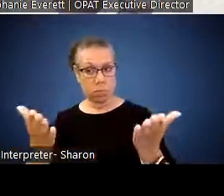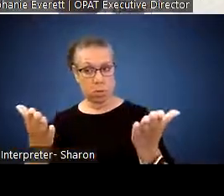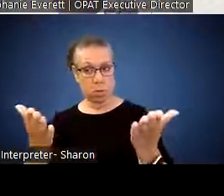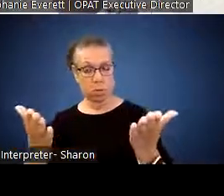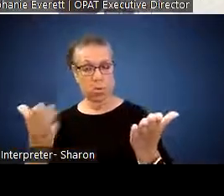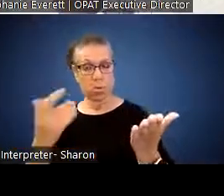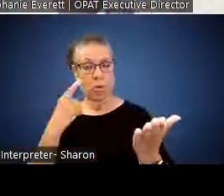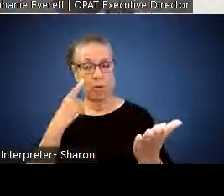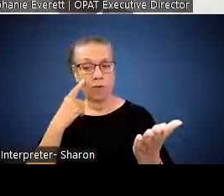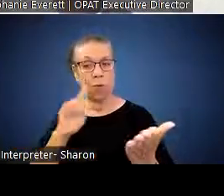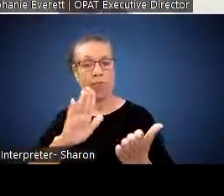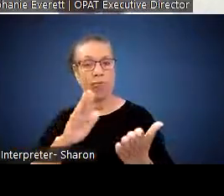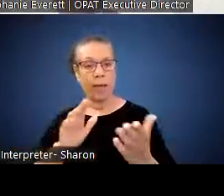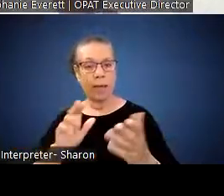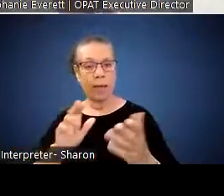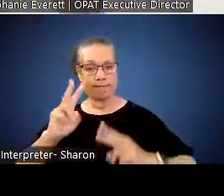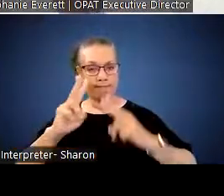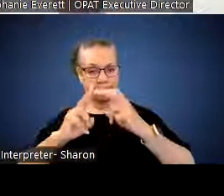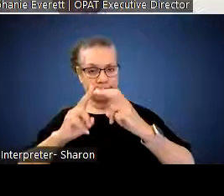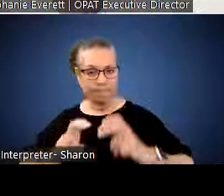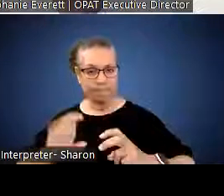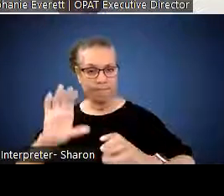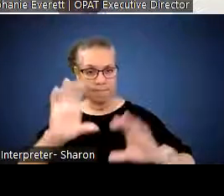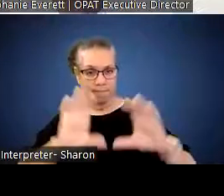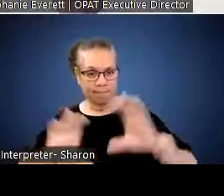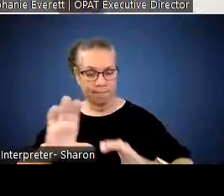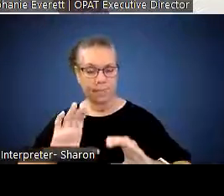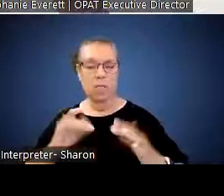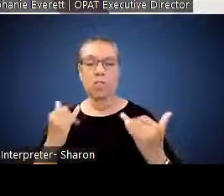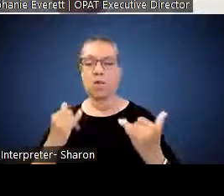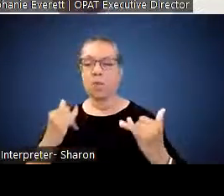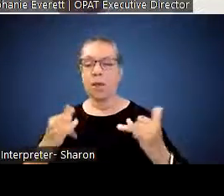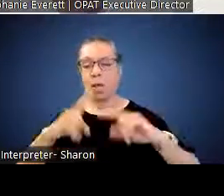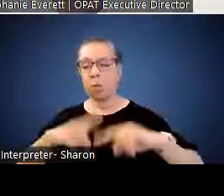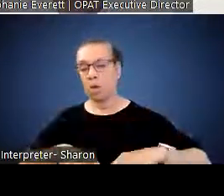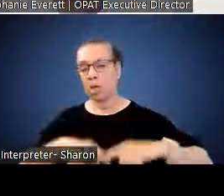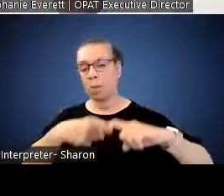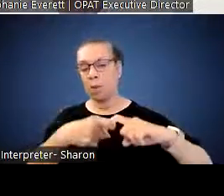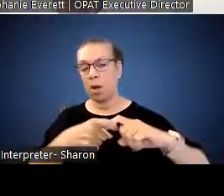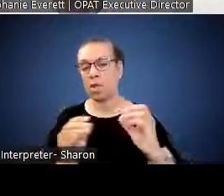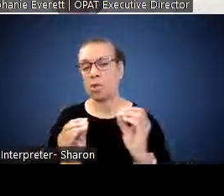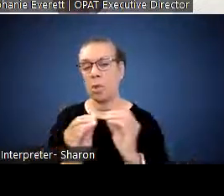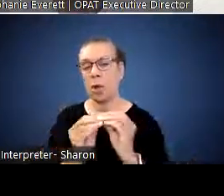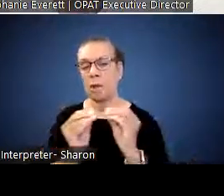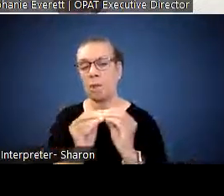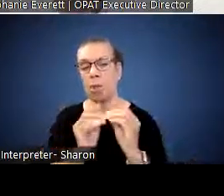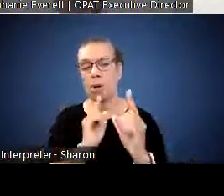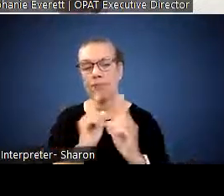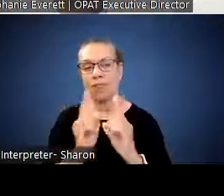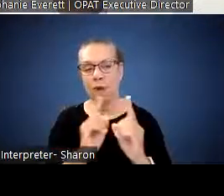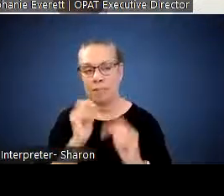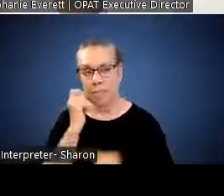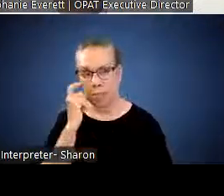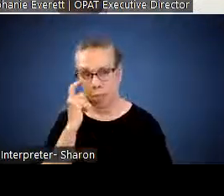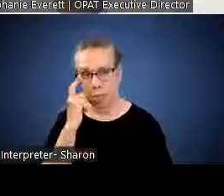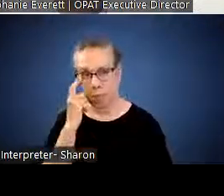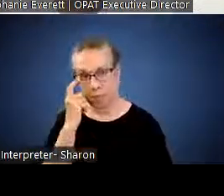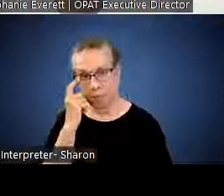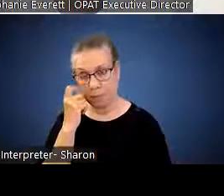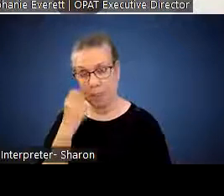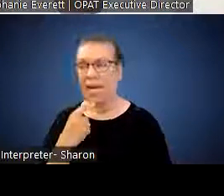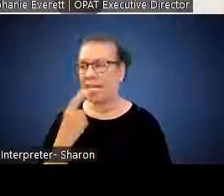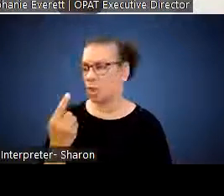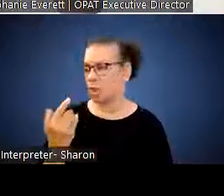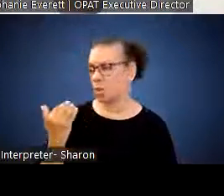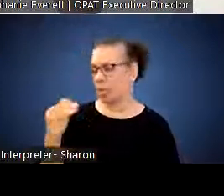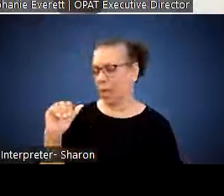for their investigations. So I do want to pause and have a little bit more conversation to let you all know. I think I did mention this in April, but